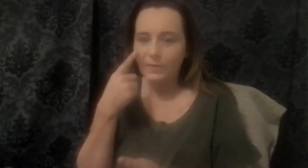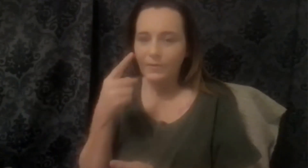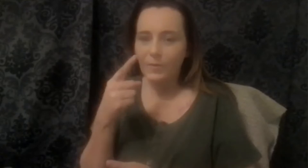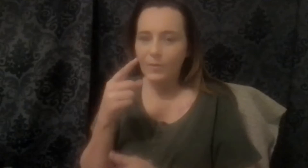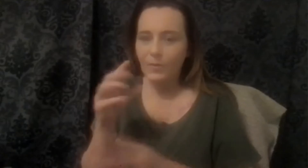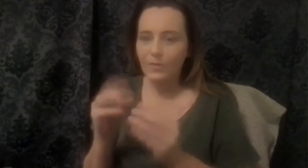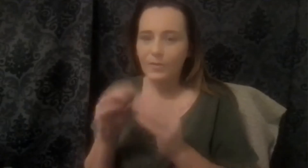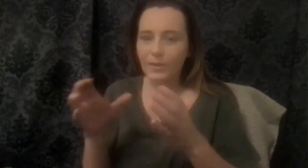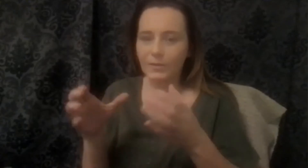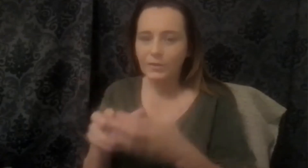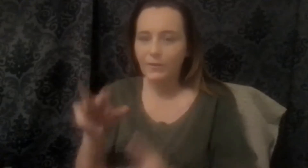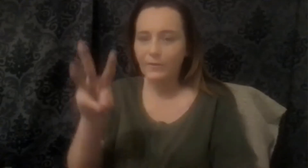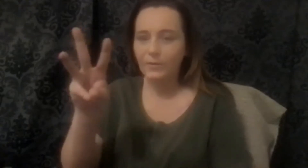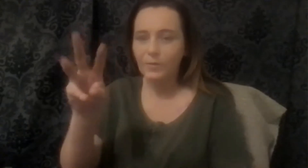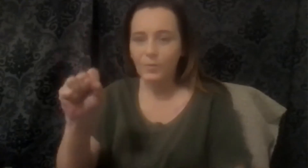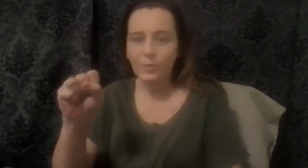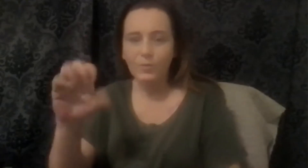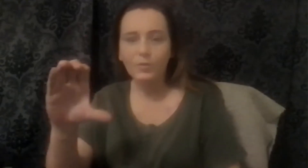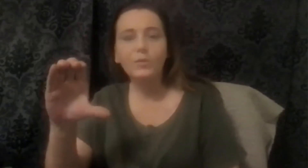world conference?